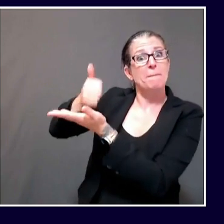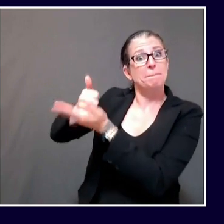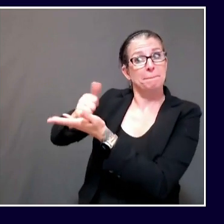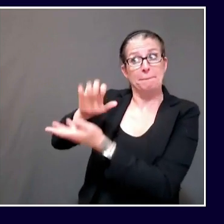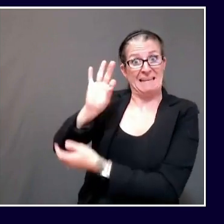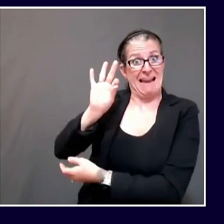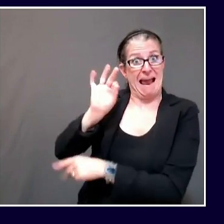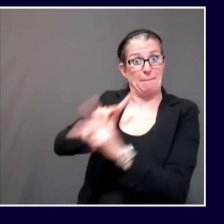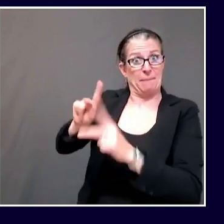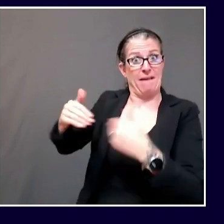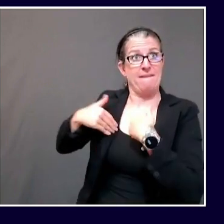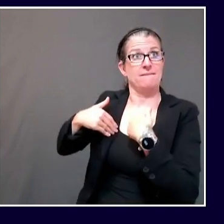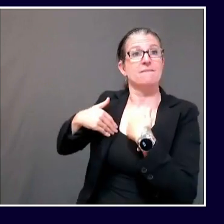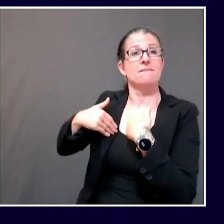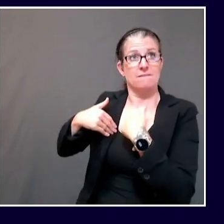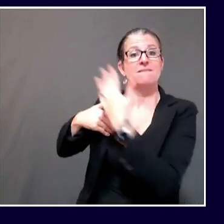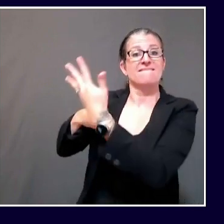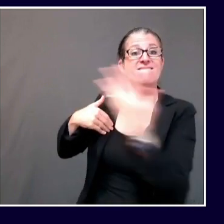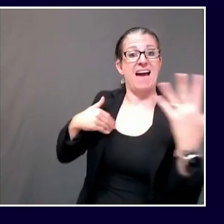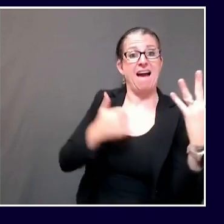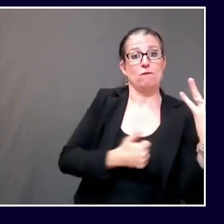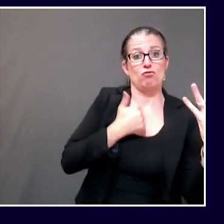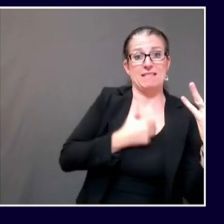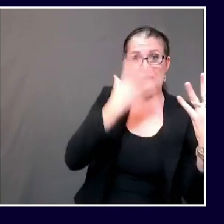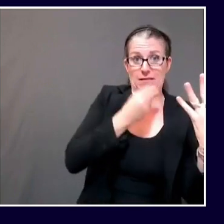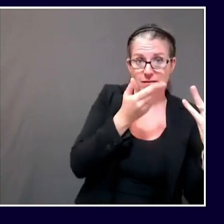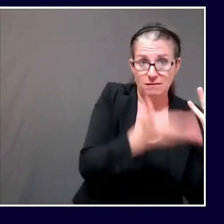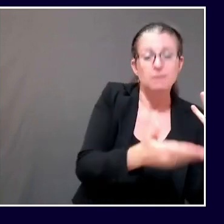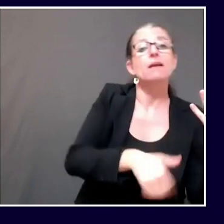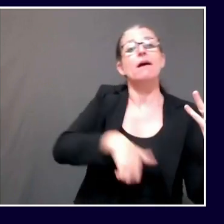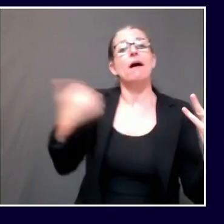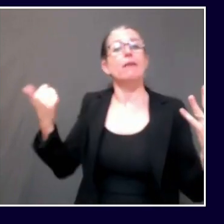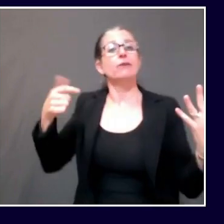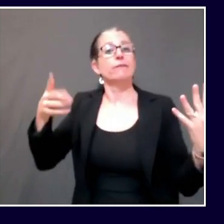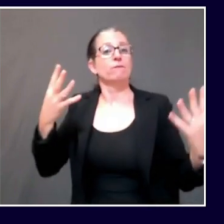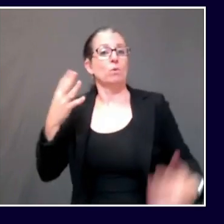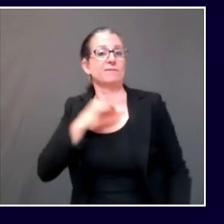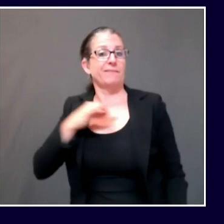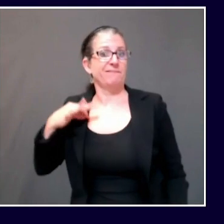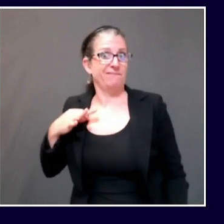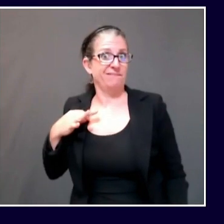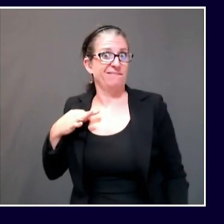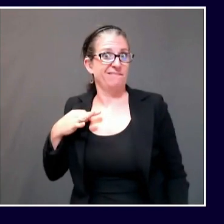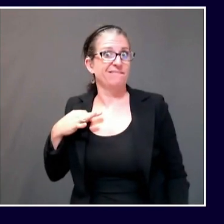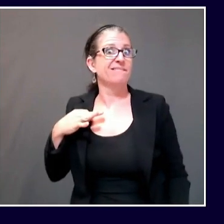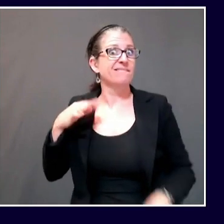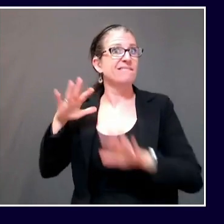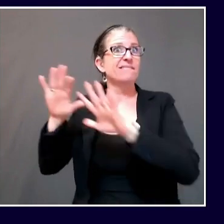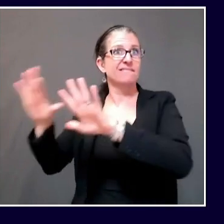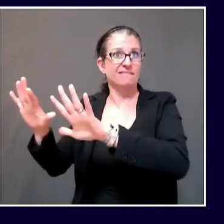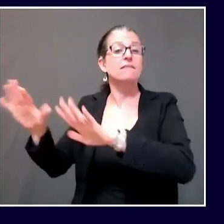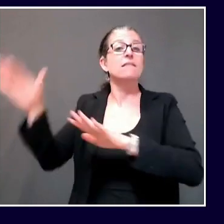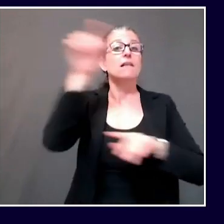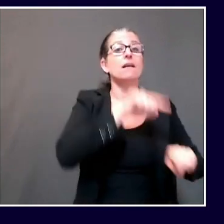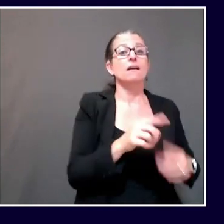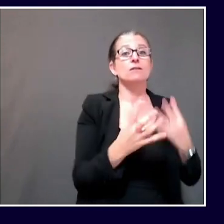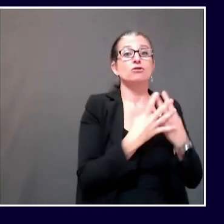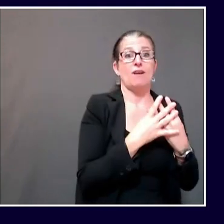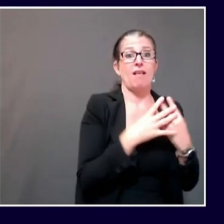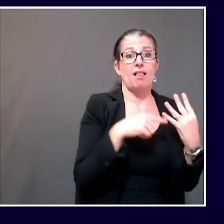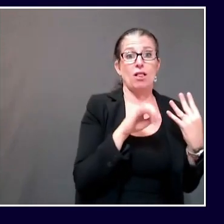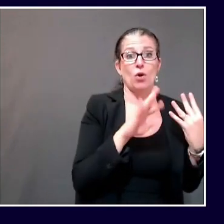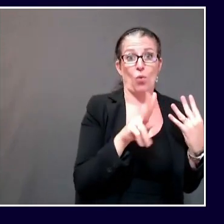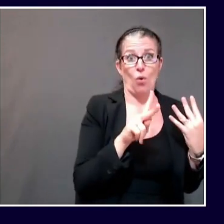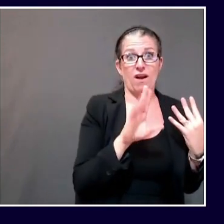of whom are among residents, 4 of whom are among staff. Similarly, at the York County Jail Complex, there